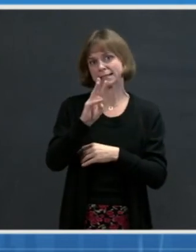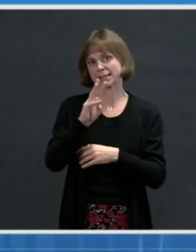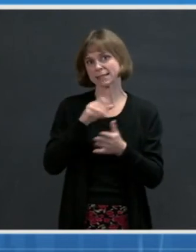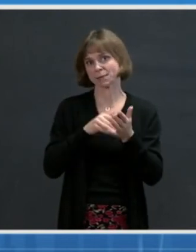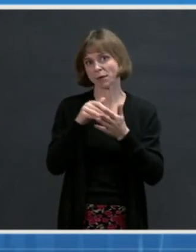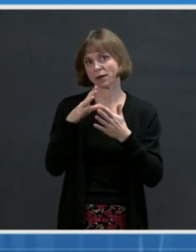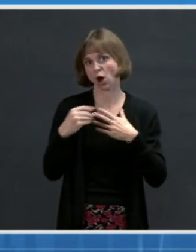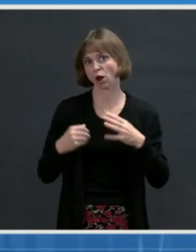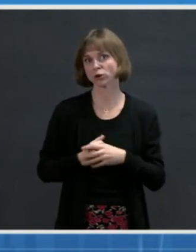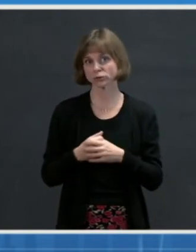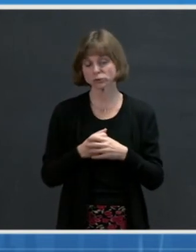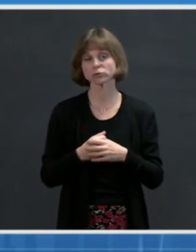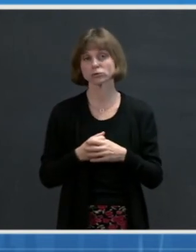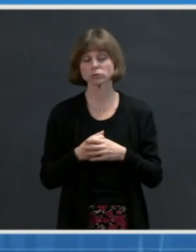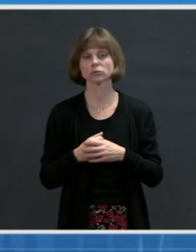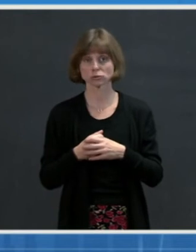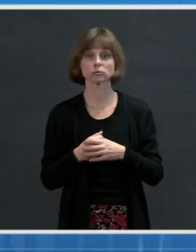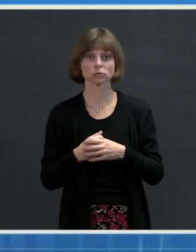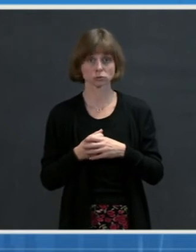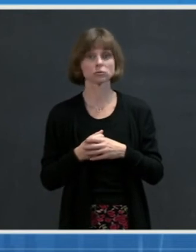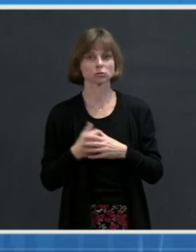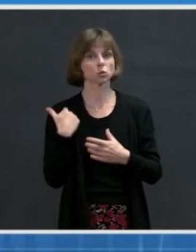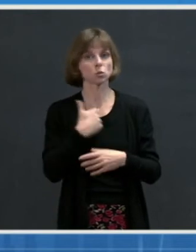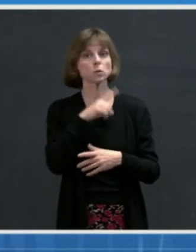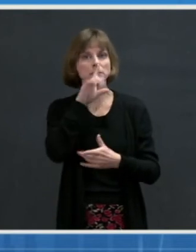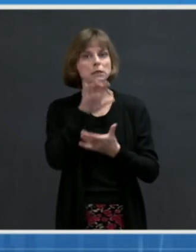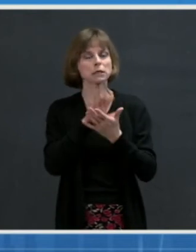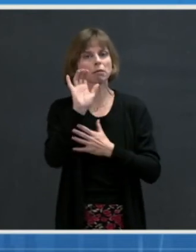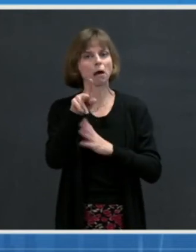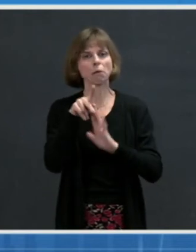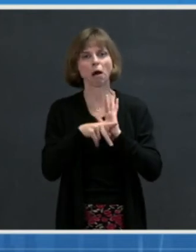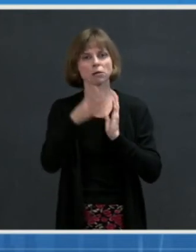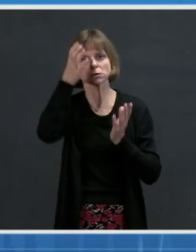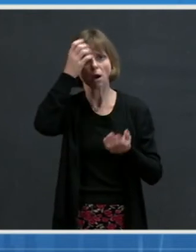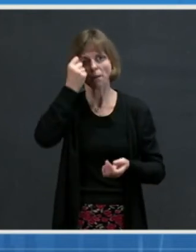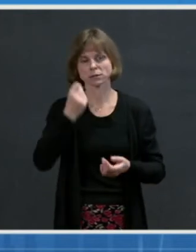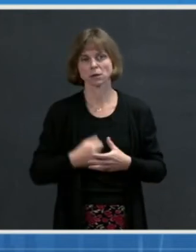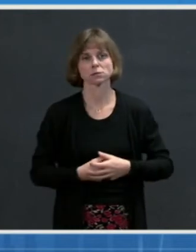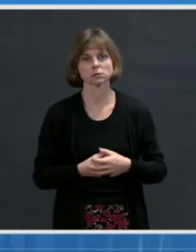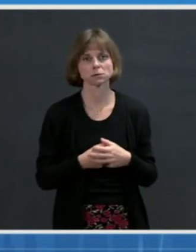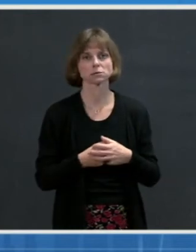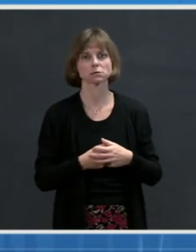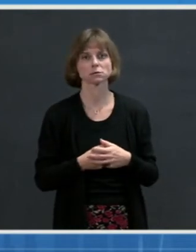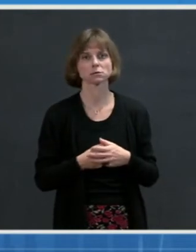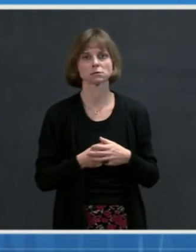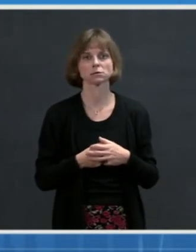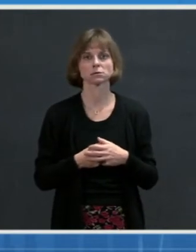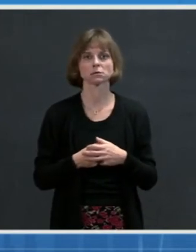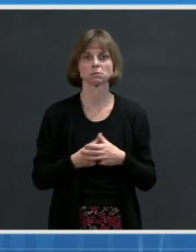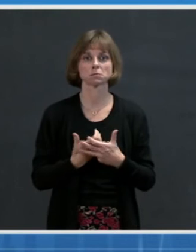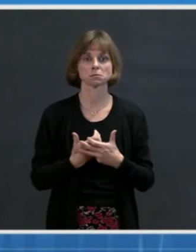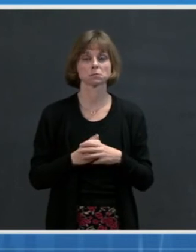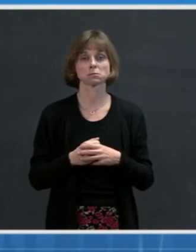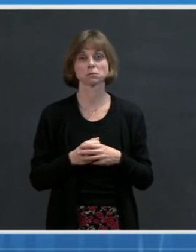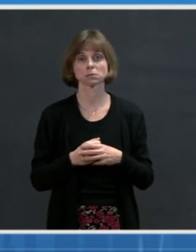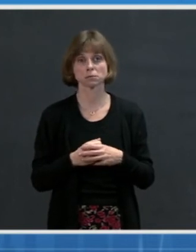and we really believe that this policy makes a lot of sense in that it allows